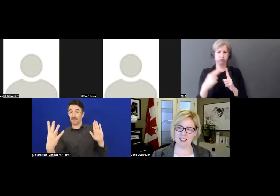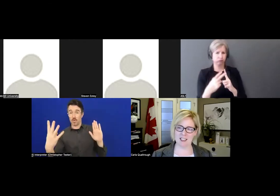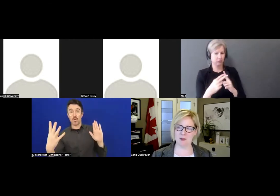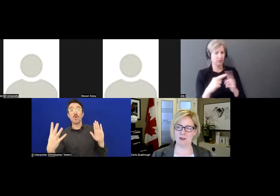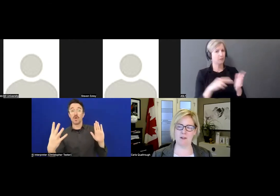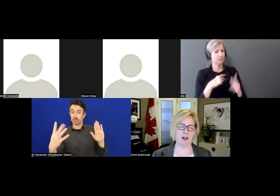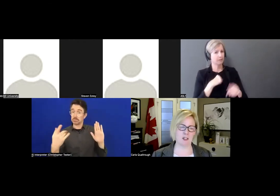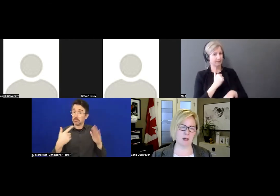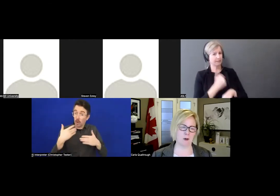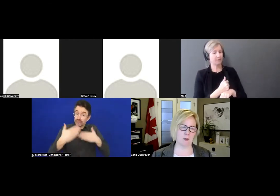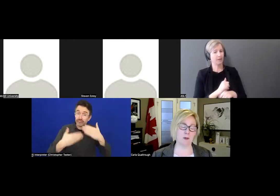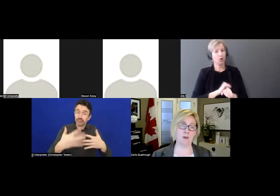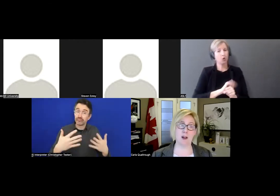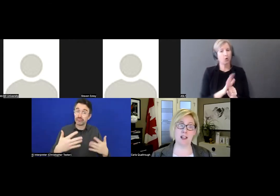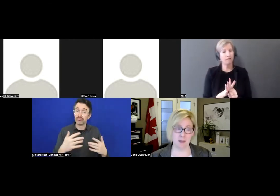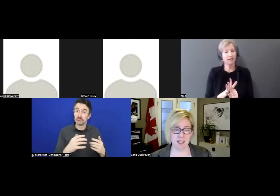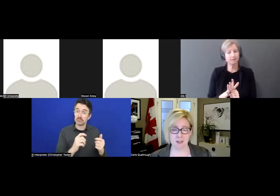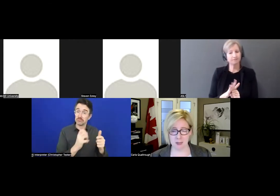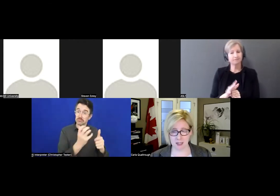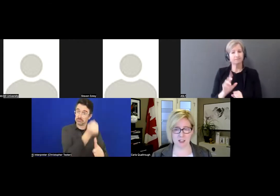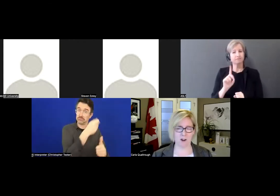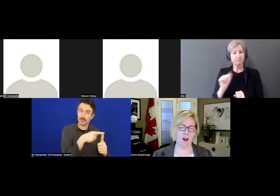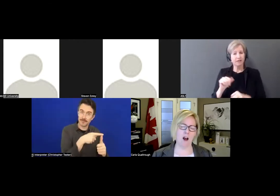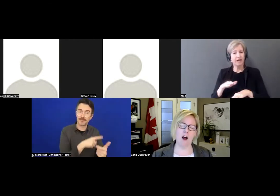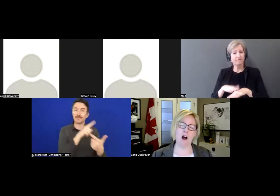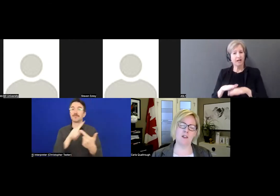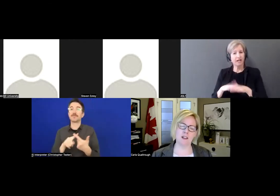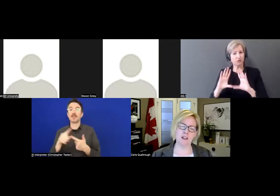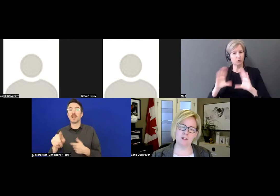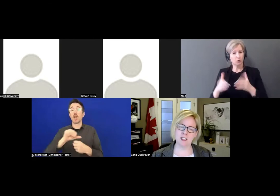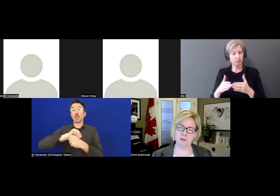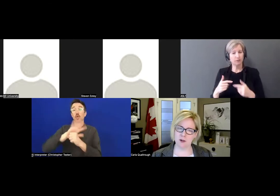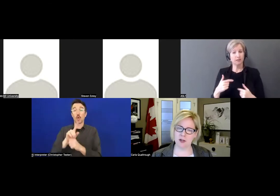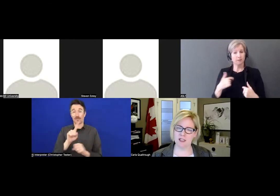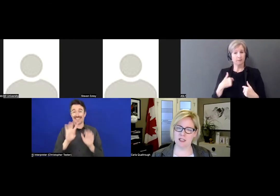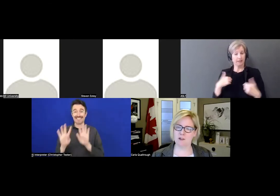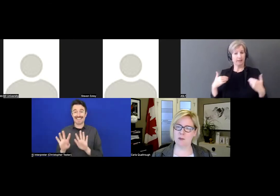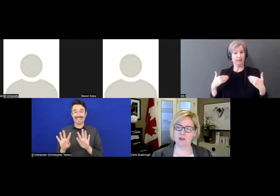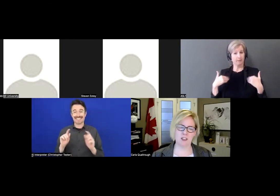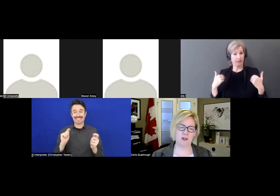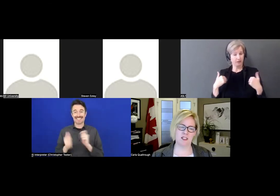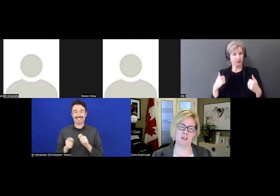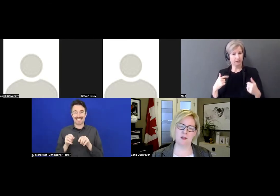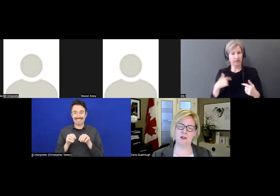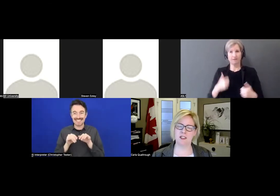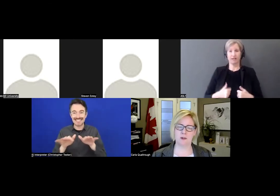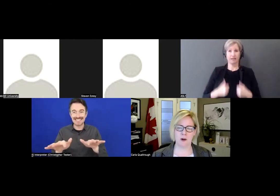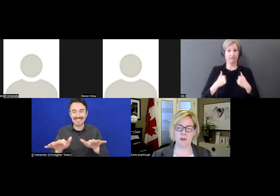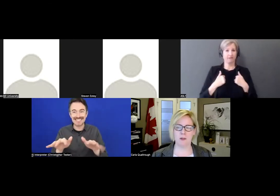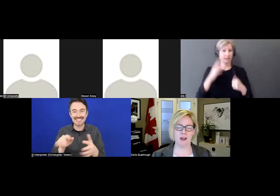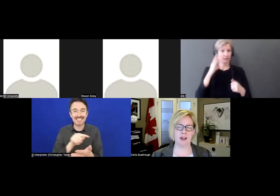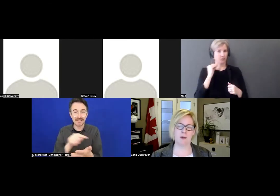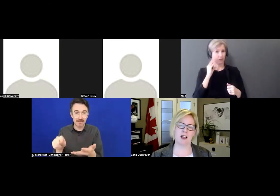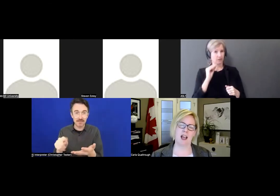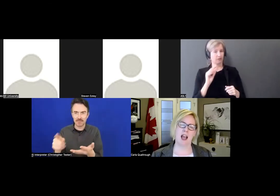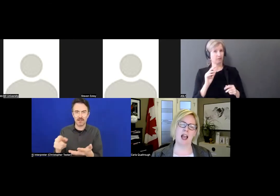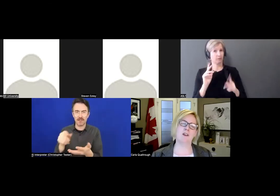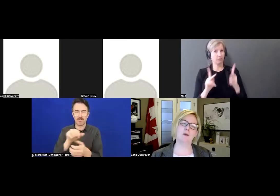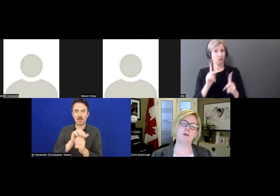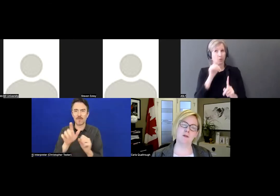COVID-19 disability advisory group to advise me as minister on the lived experiences of persons with disabilities throughout the